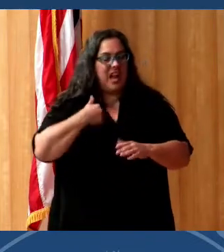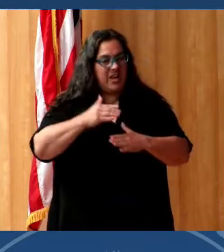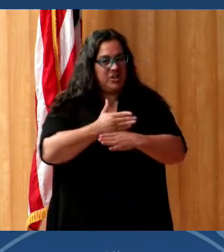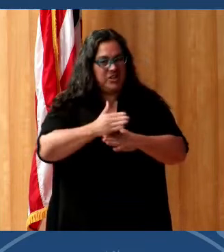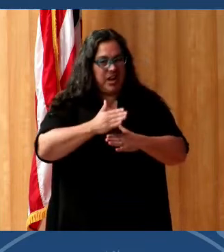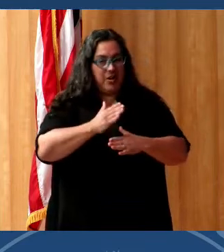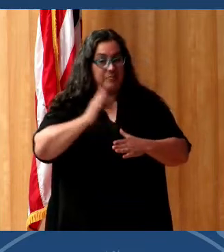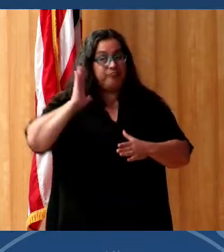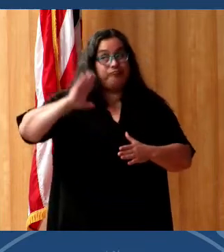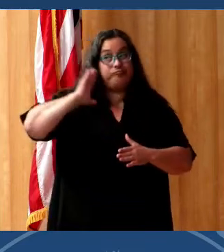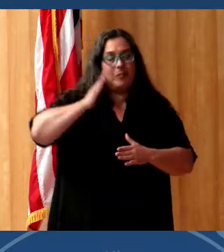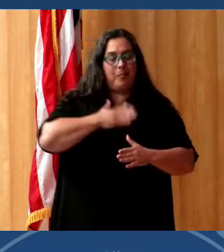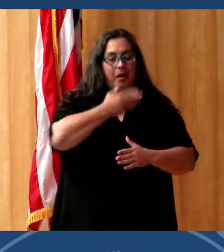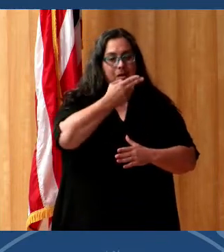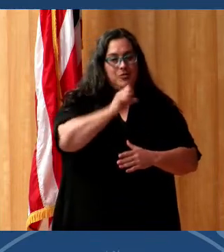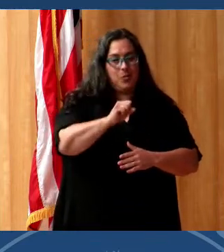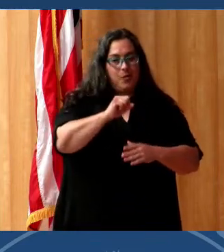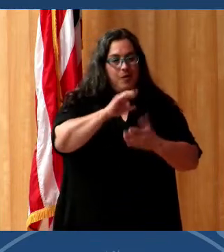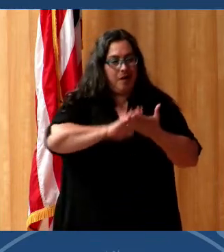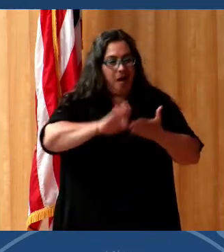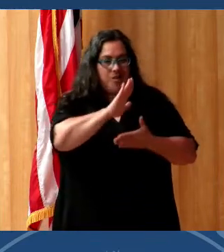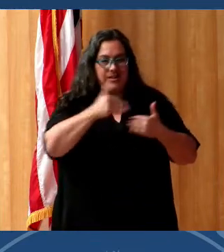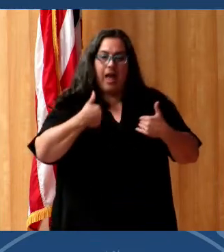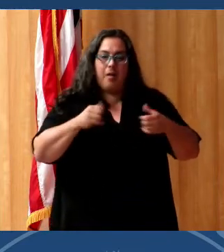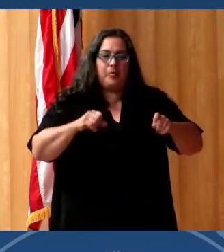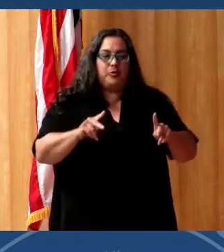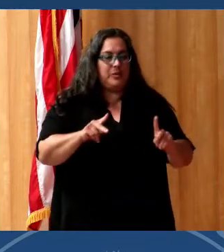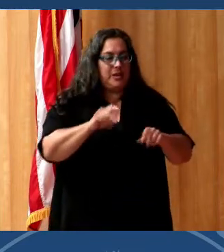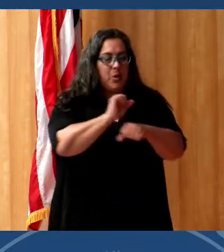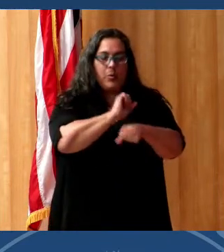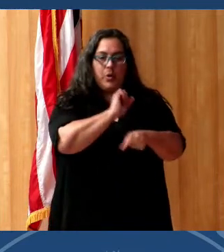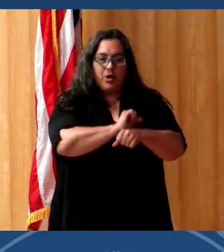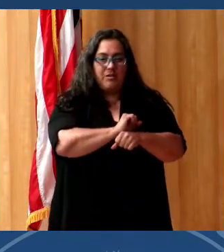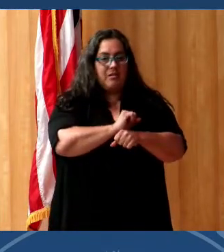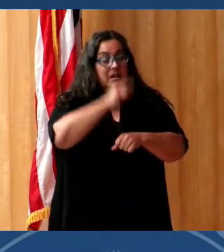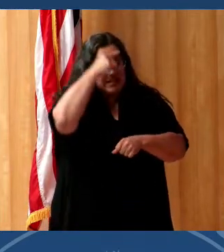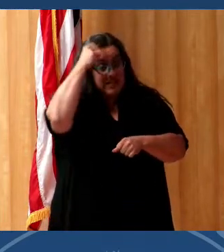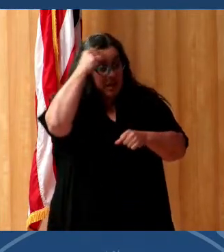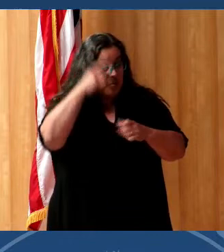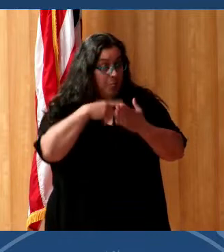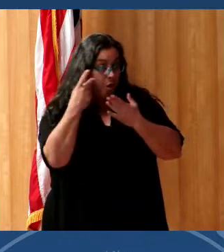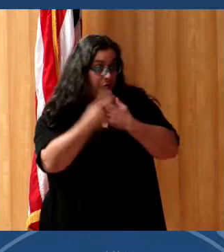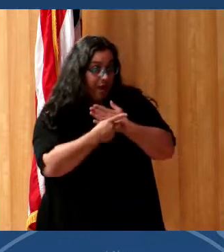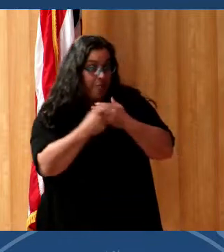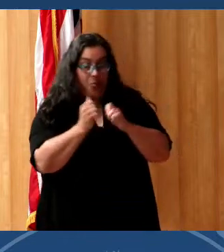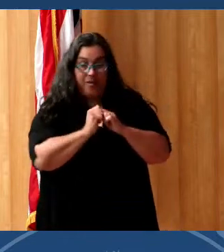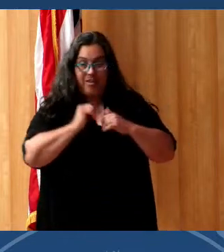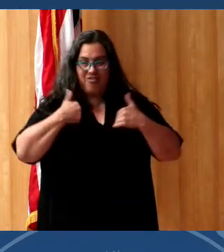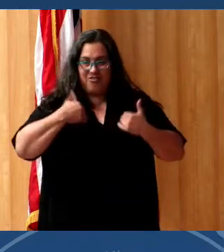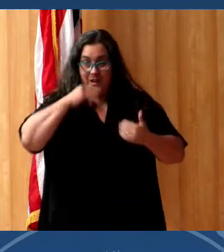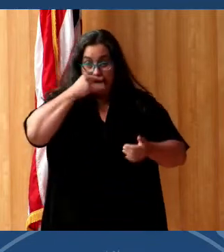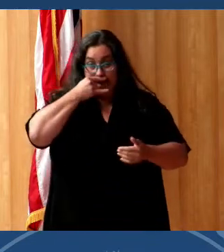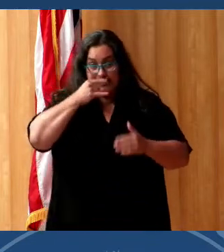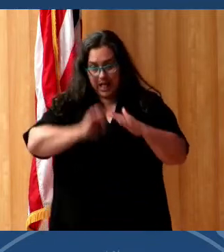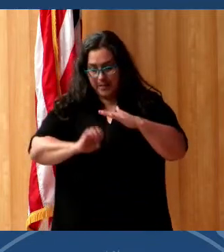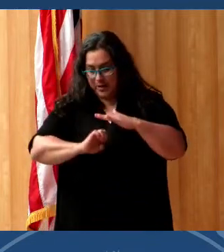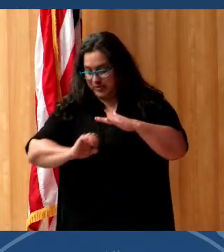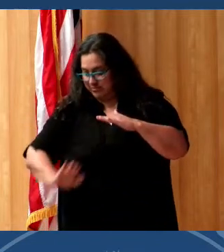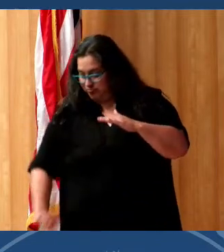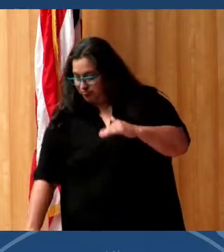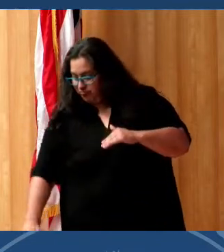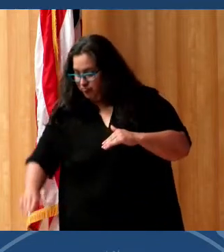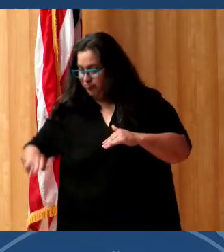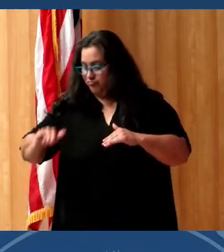college, I had the opportunity to work at a summer program with with young kids in elementary up